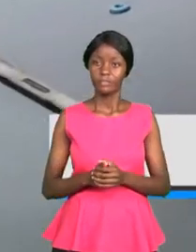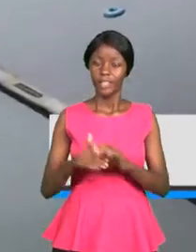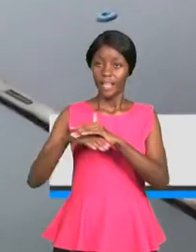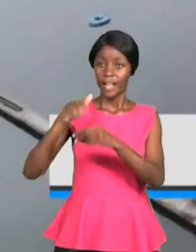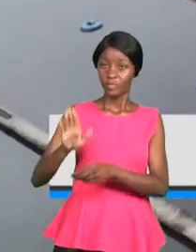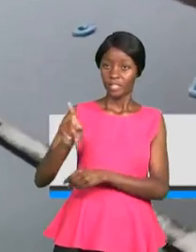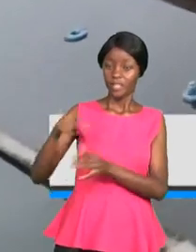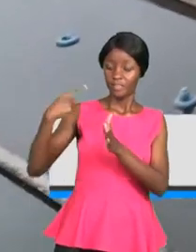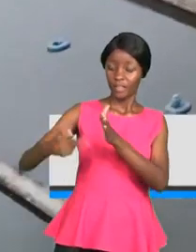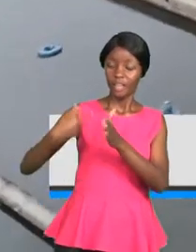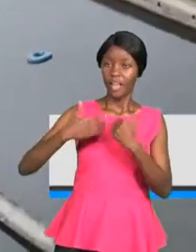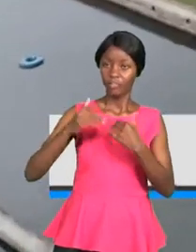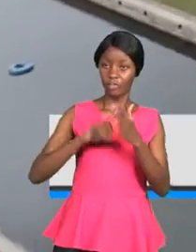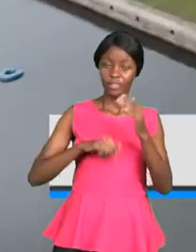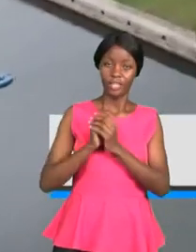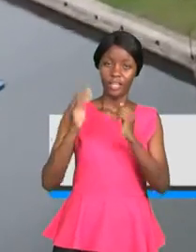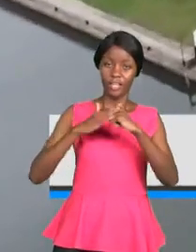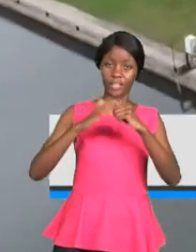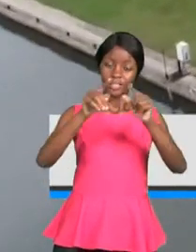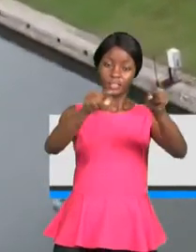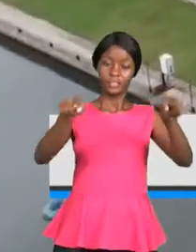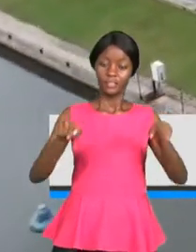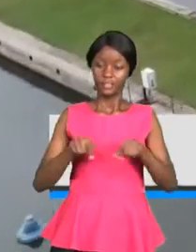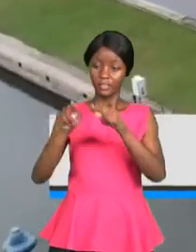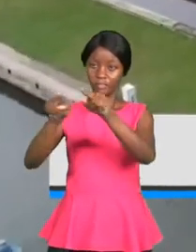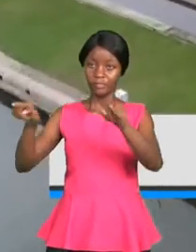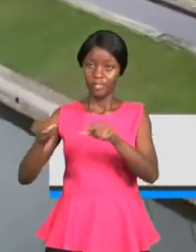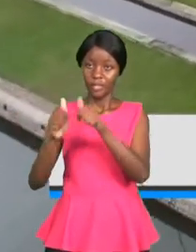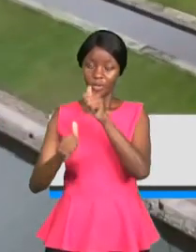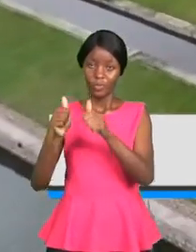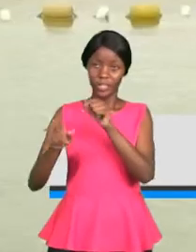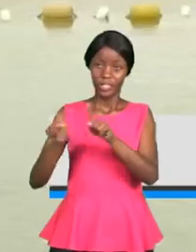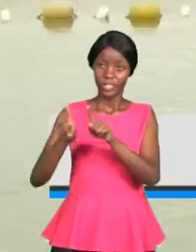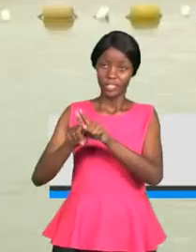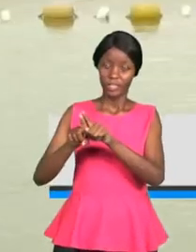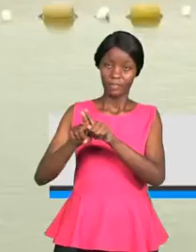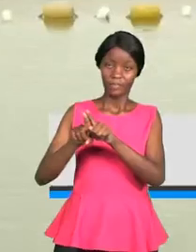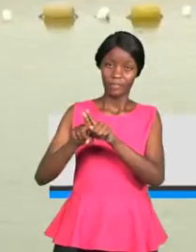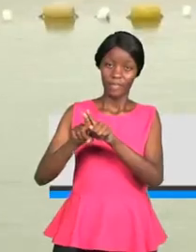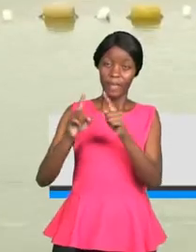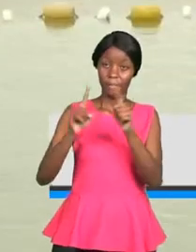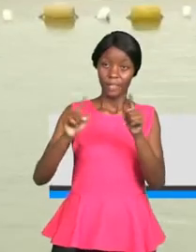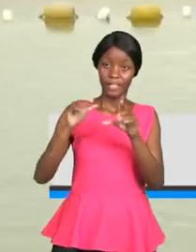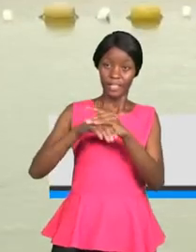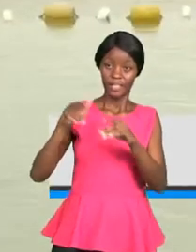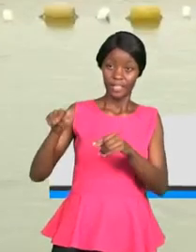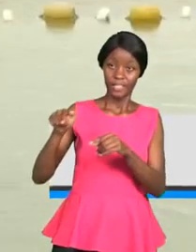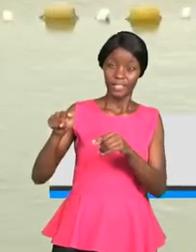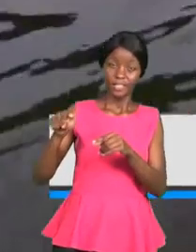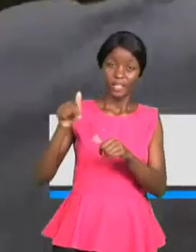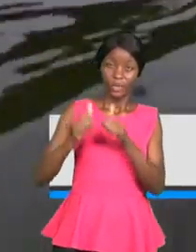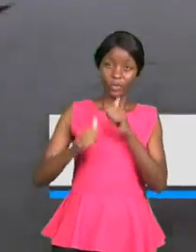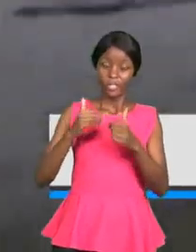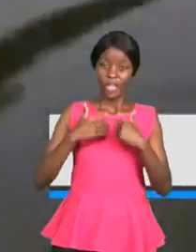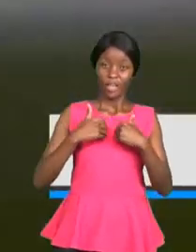Outside the factory, a row of 19 rectangular hatching ponds lie side by side like a backward. Beneath the grey-green waters in two